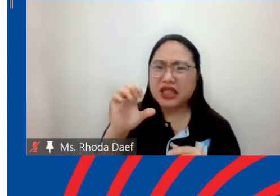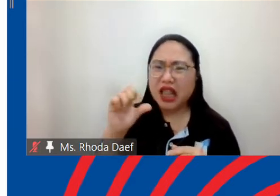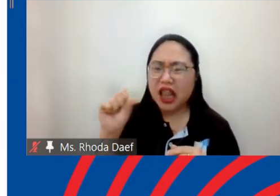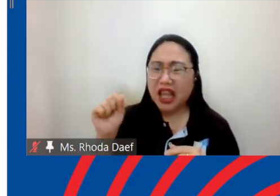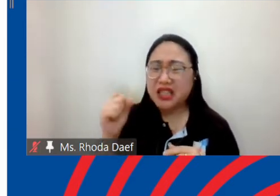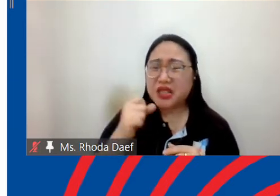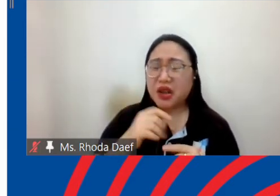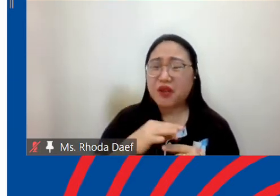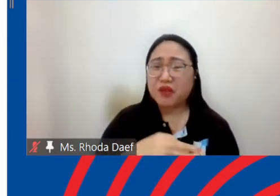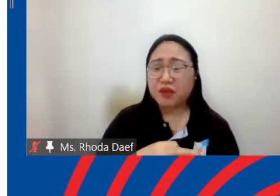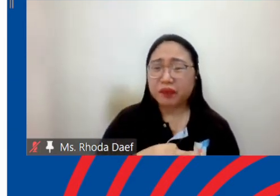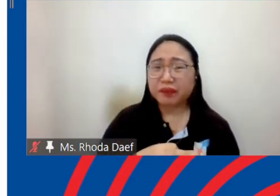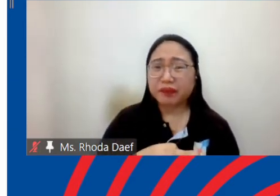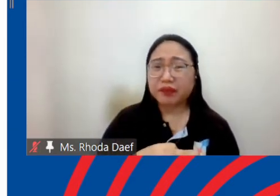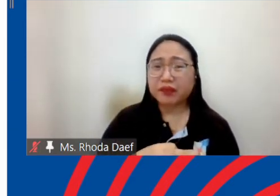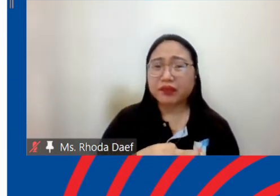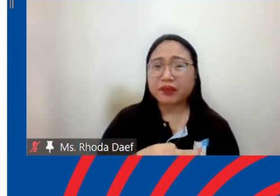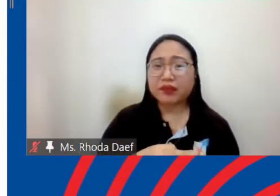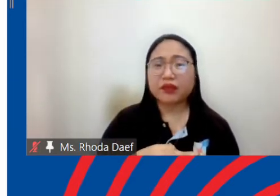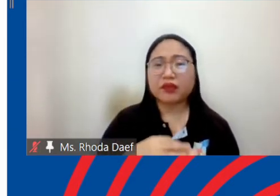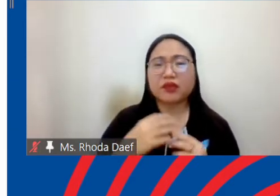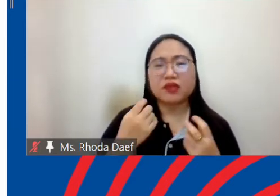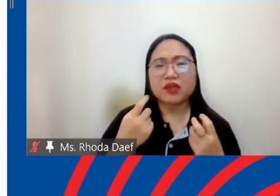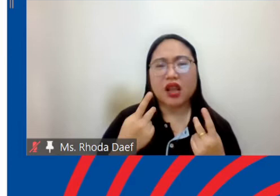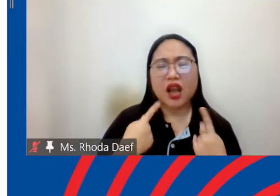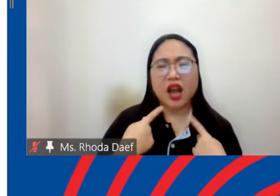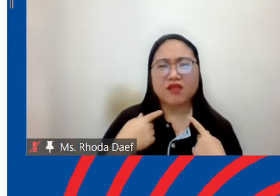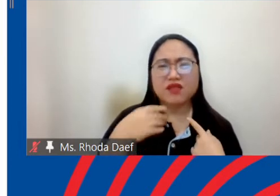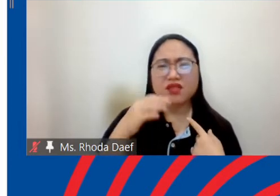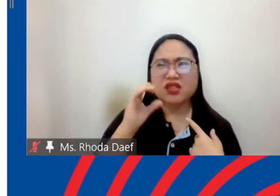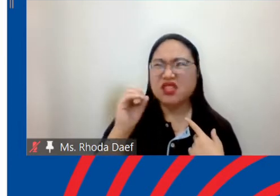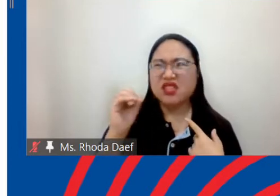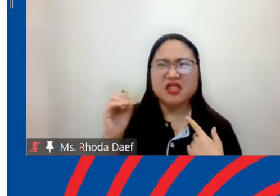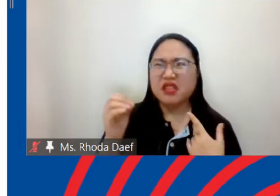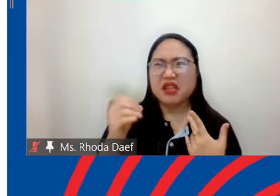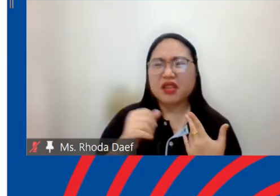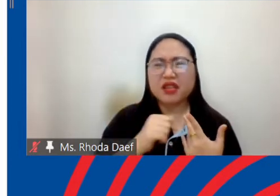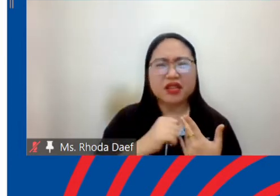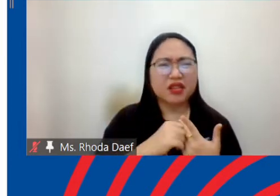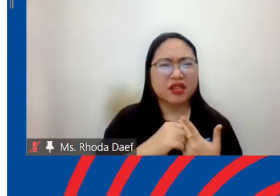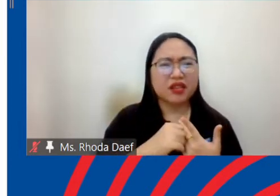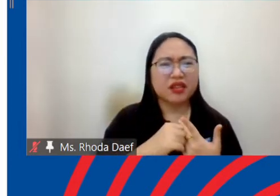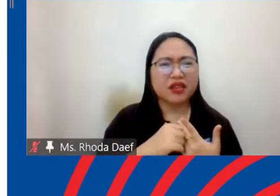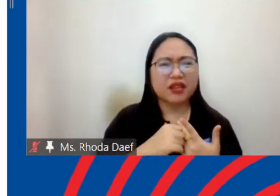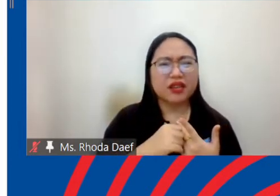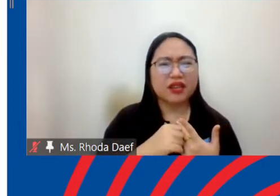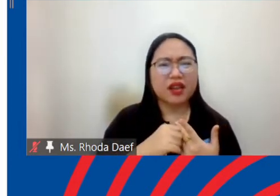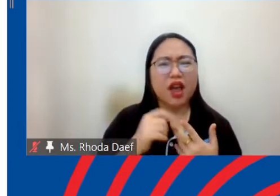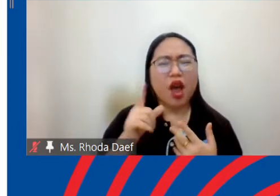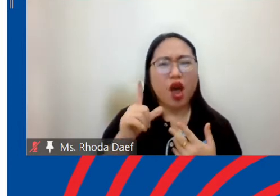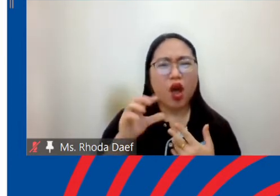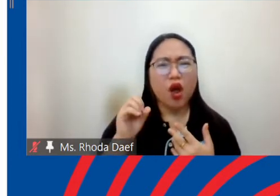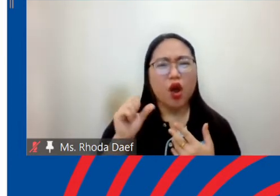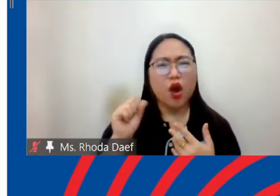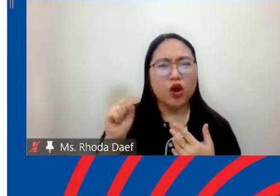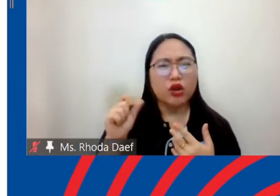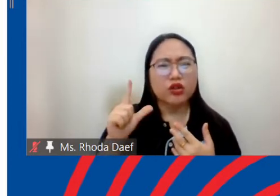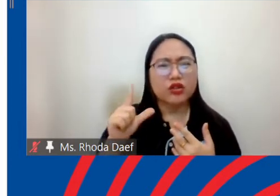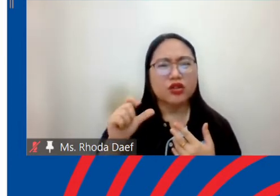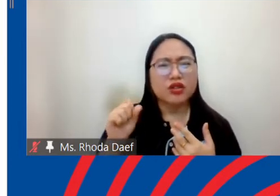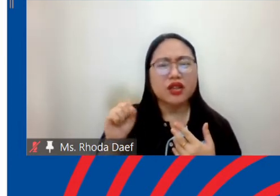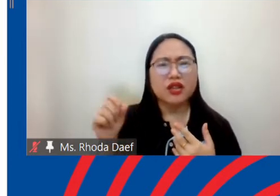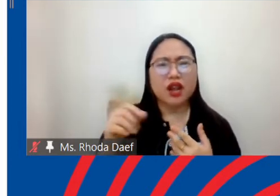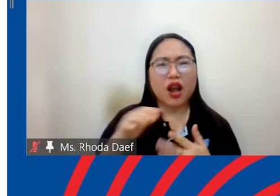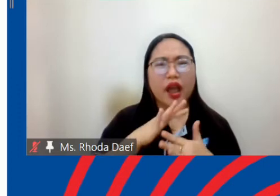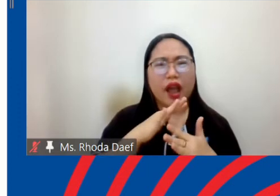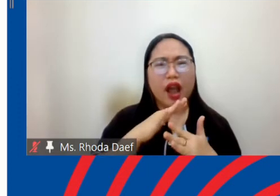some bits of ones and zeros that are not being preserved, while lossless, every bit is preserved. No, there